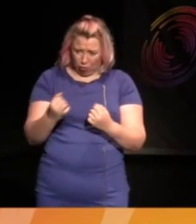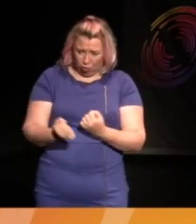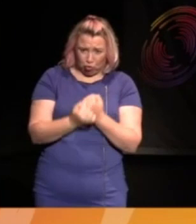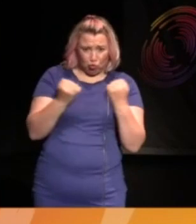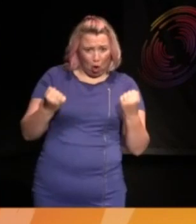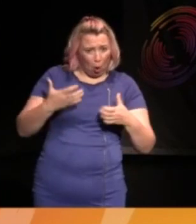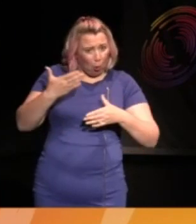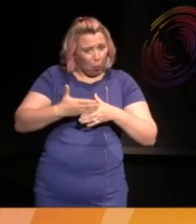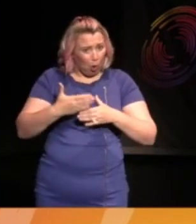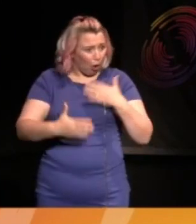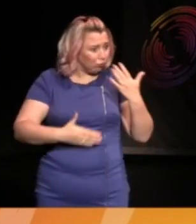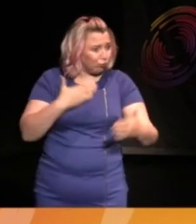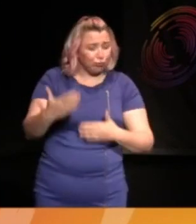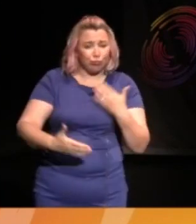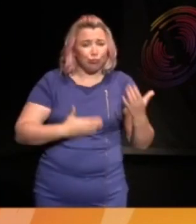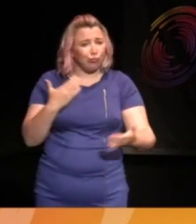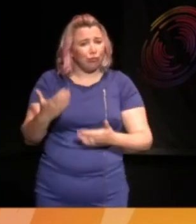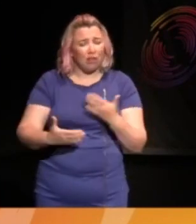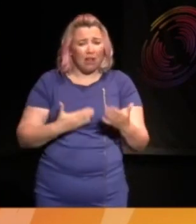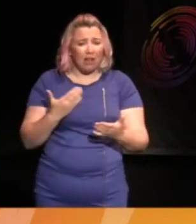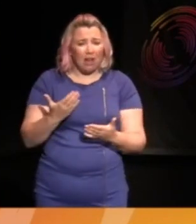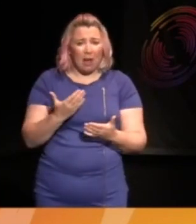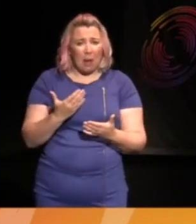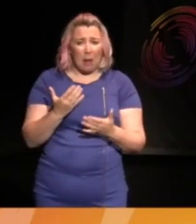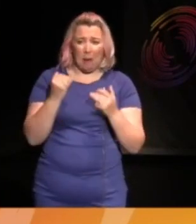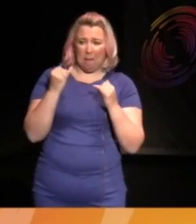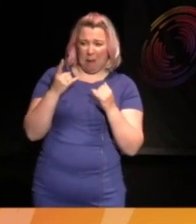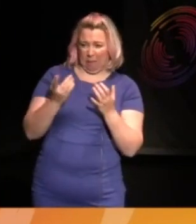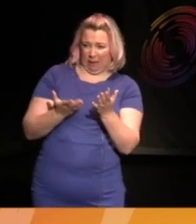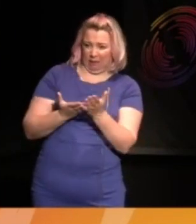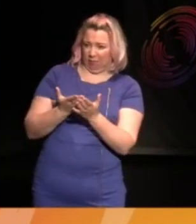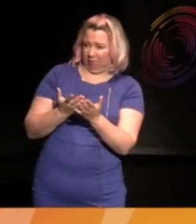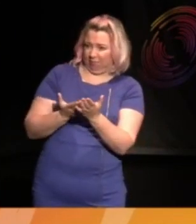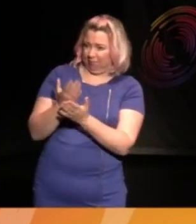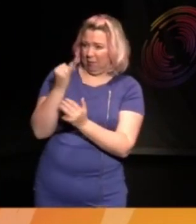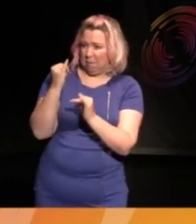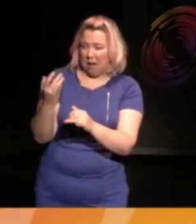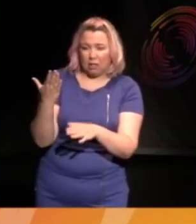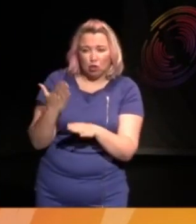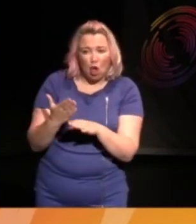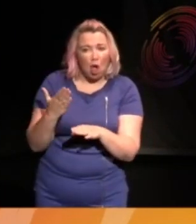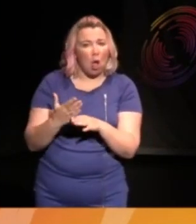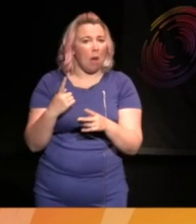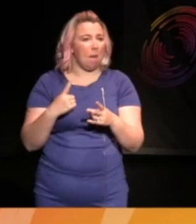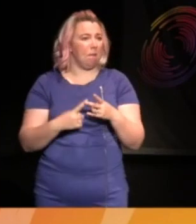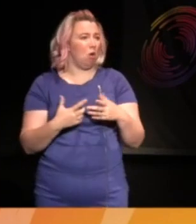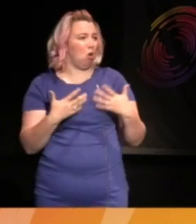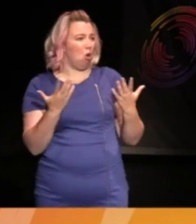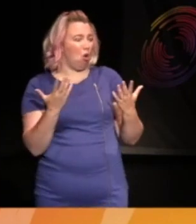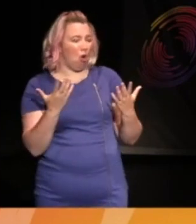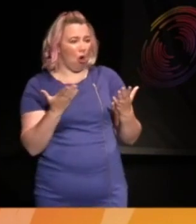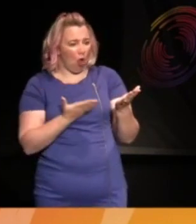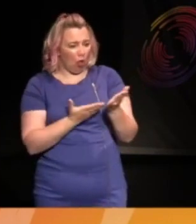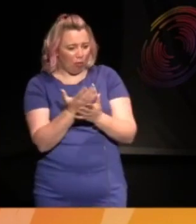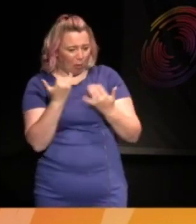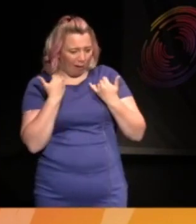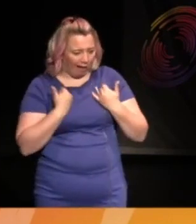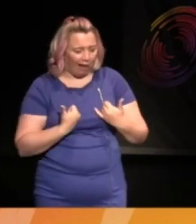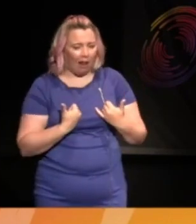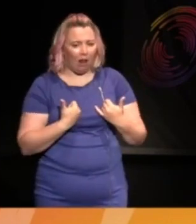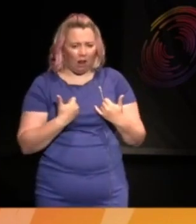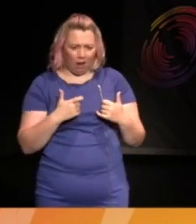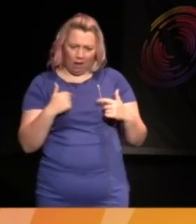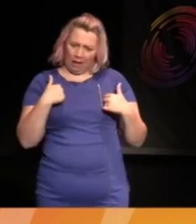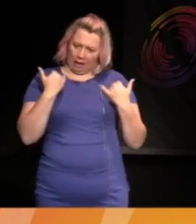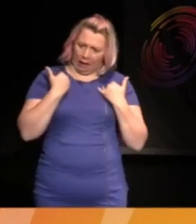People who are only ever experienced bad jobs or who've only ever experienced trying to work through chronic illness still want to